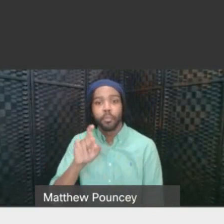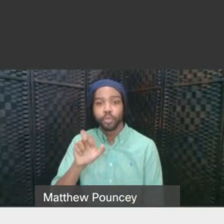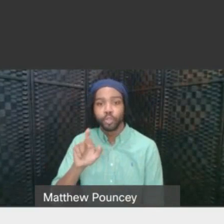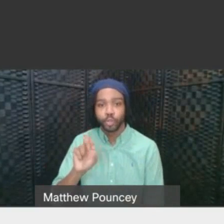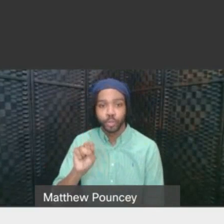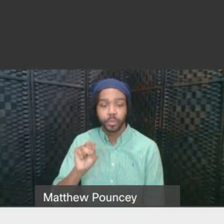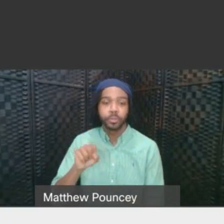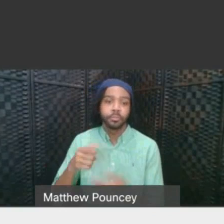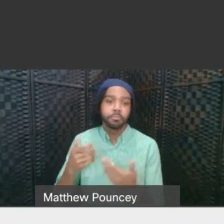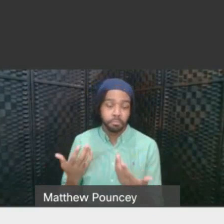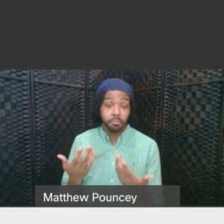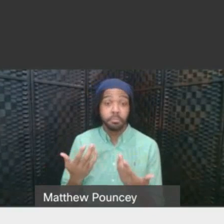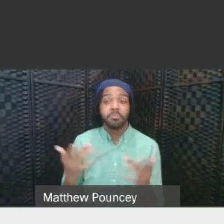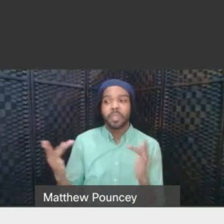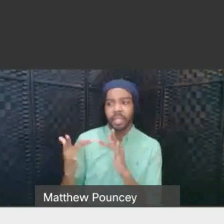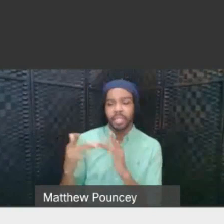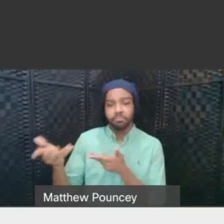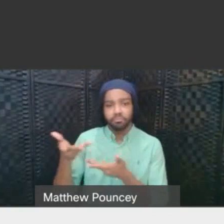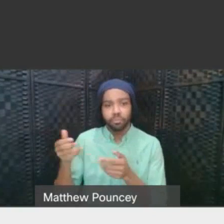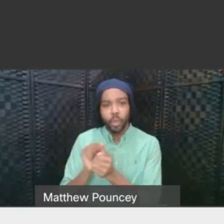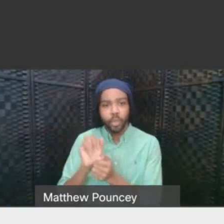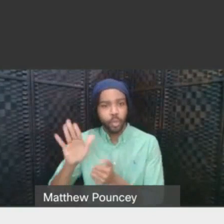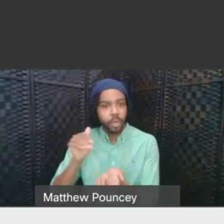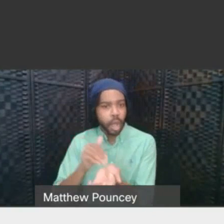with your healthcare provider, perhaps.